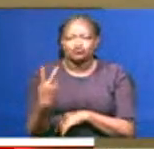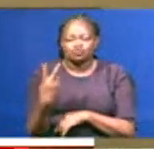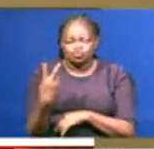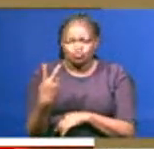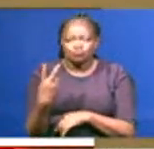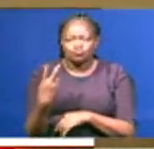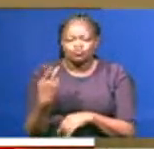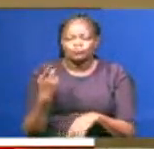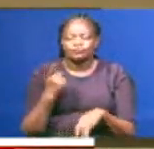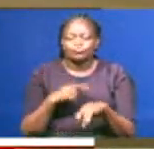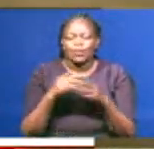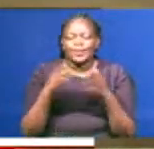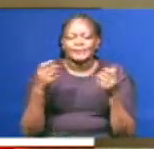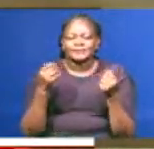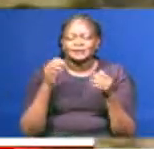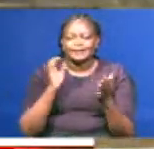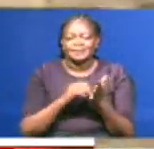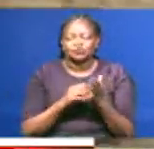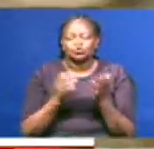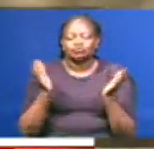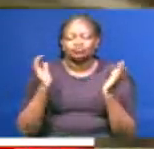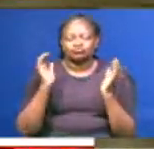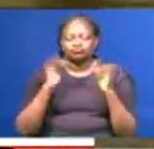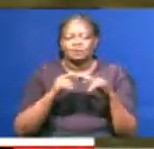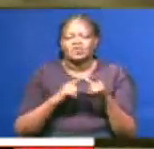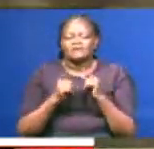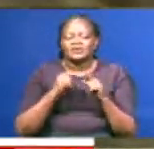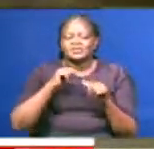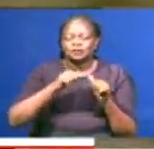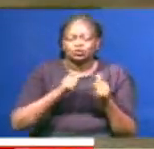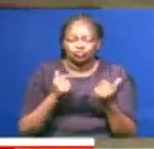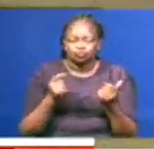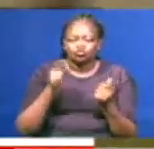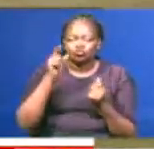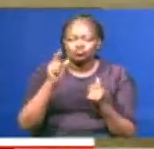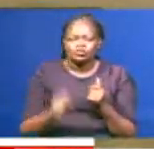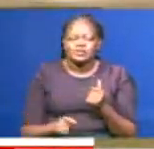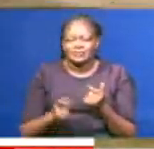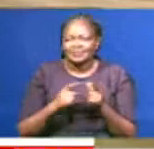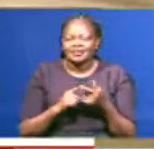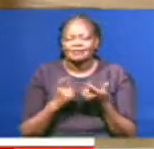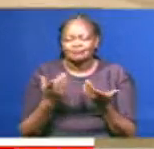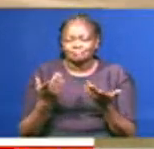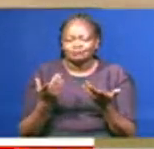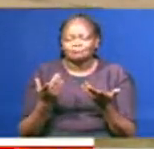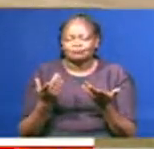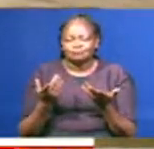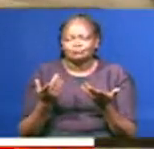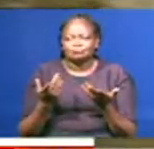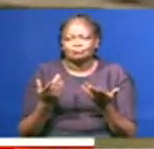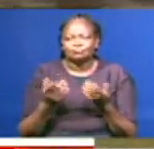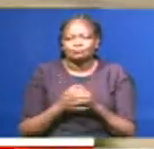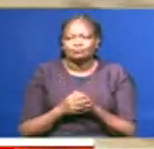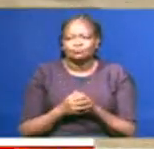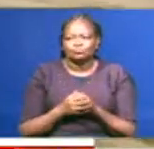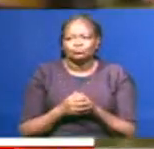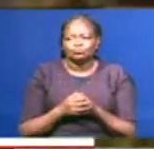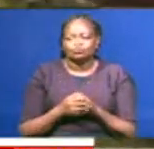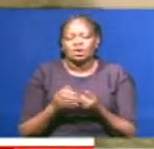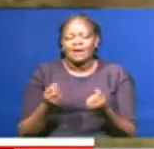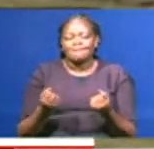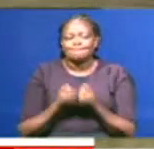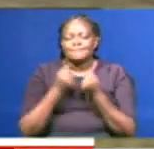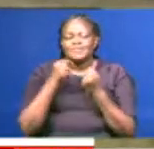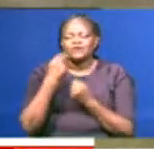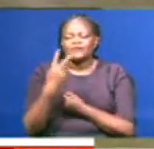season opening Machakos Rally. The first round of the Continental Series, the Rally Bandama of Ivory Coast, took place in